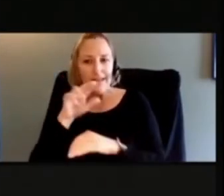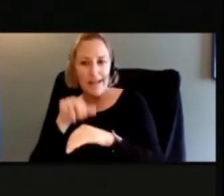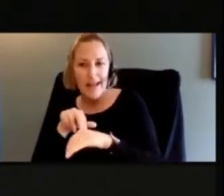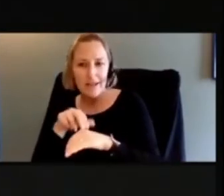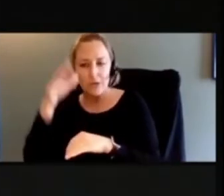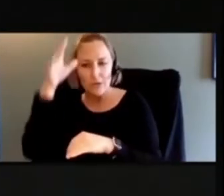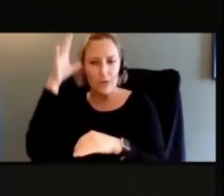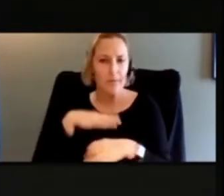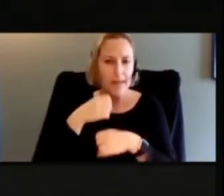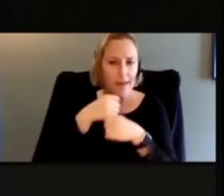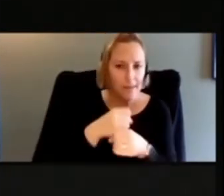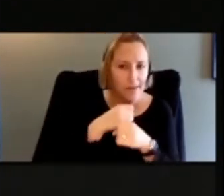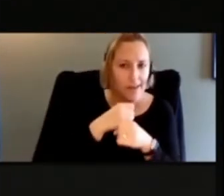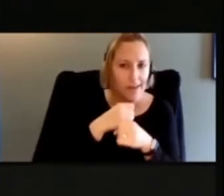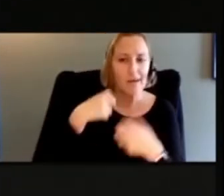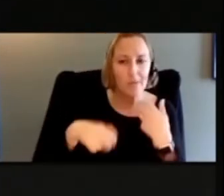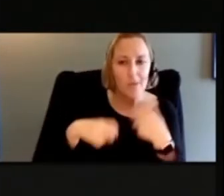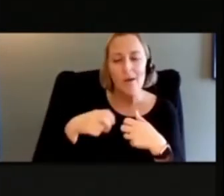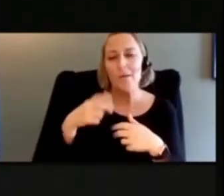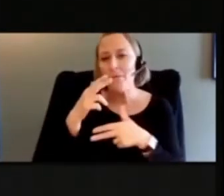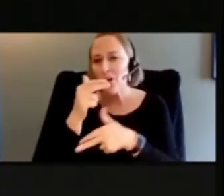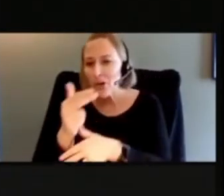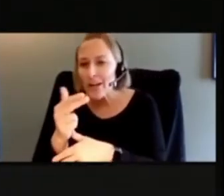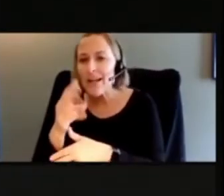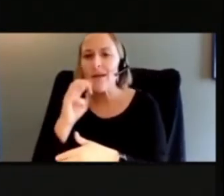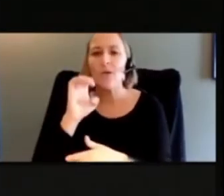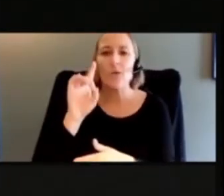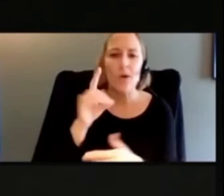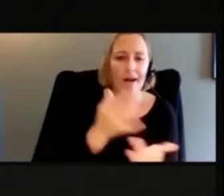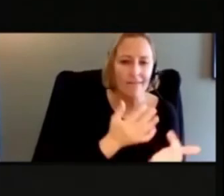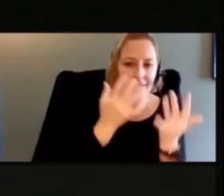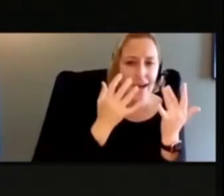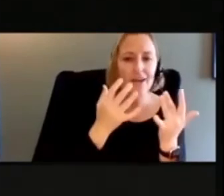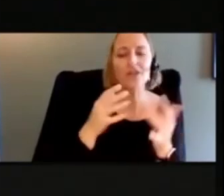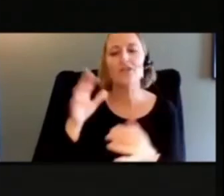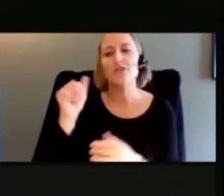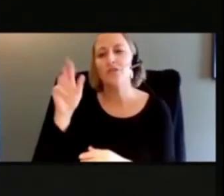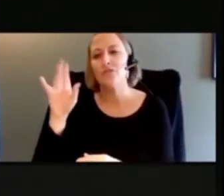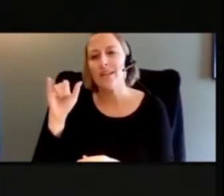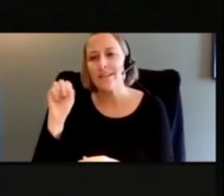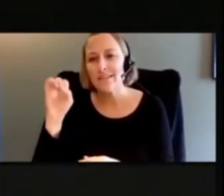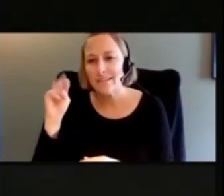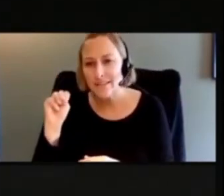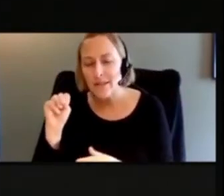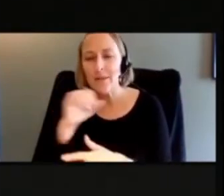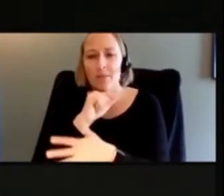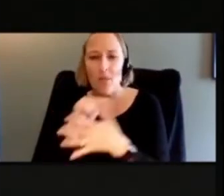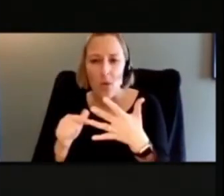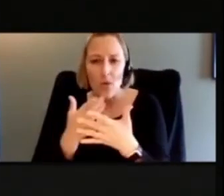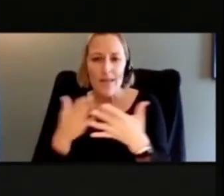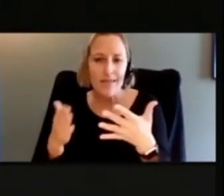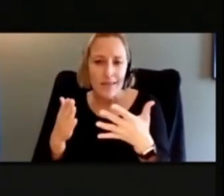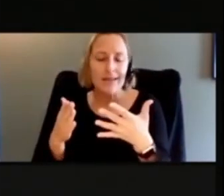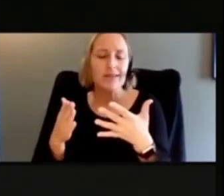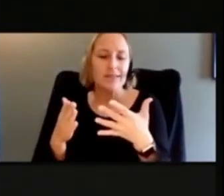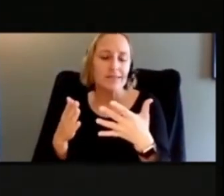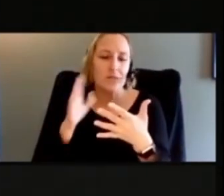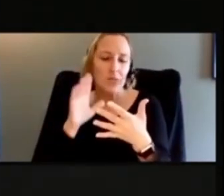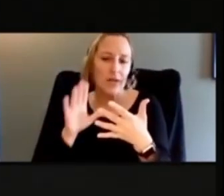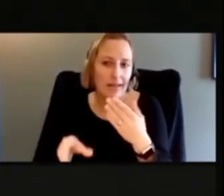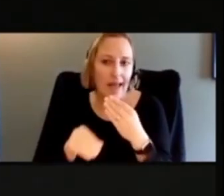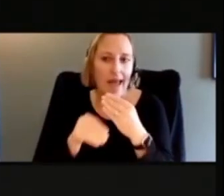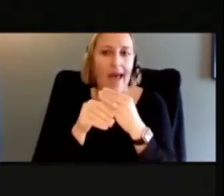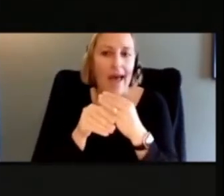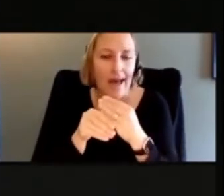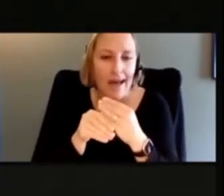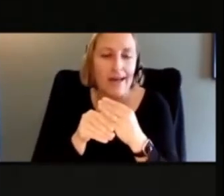it be hurricanes, wildfires, racism, all contribute to